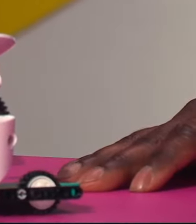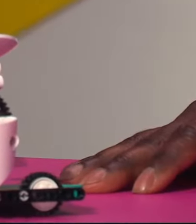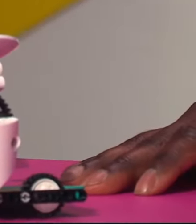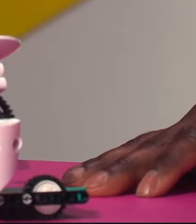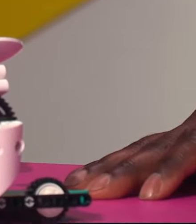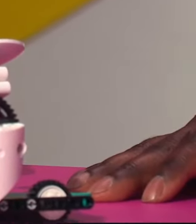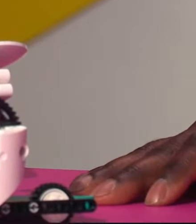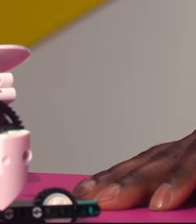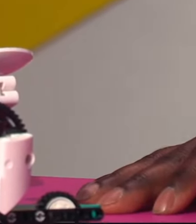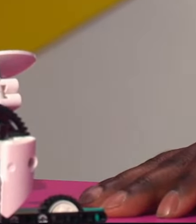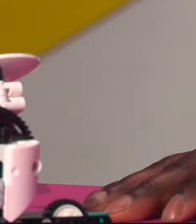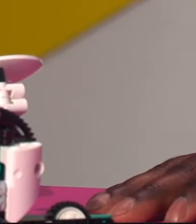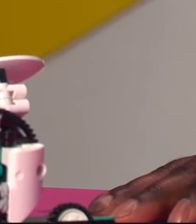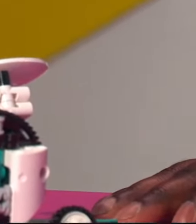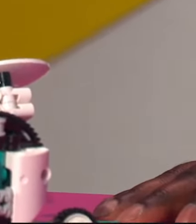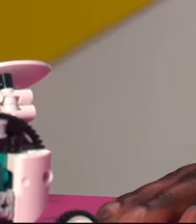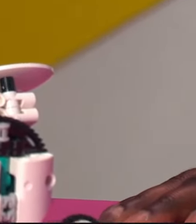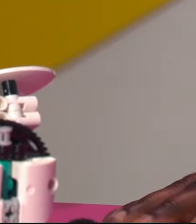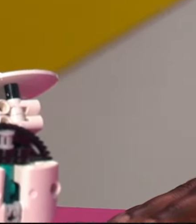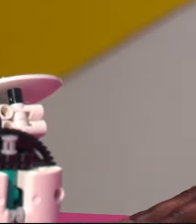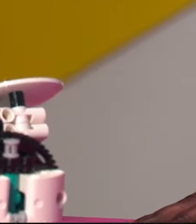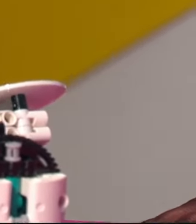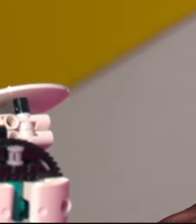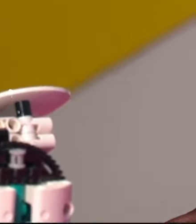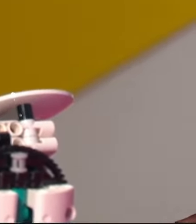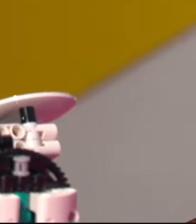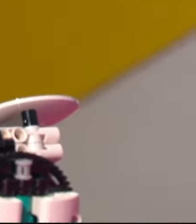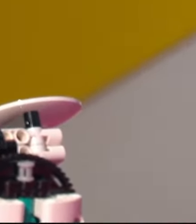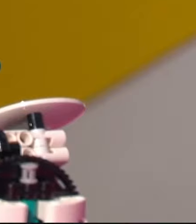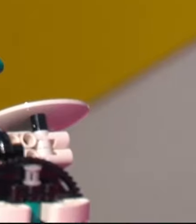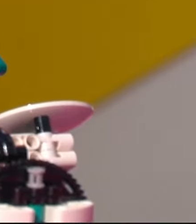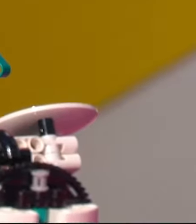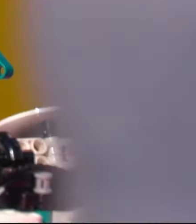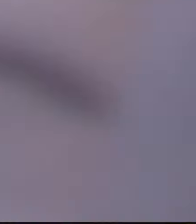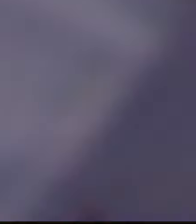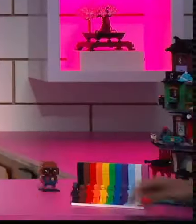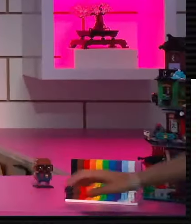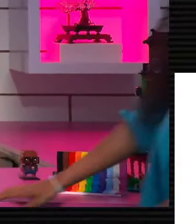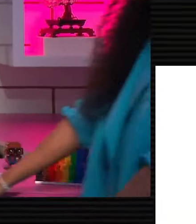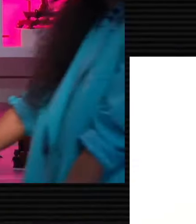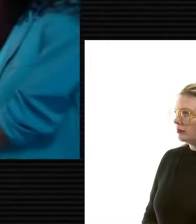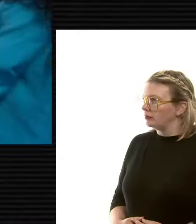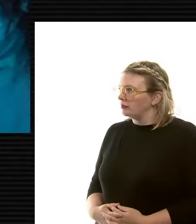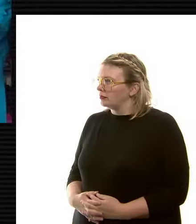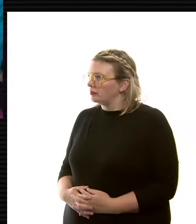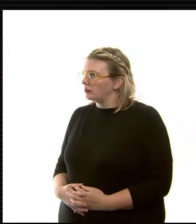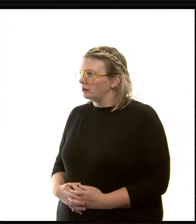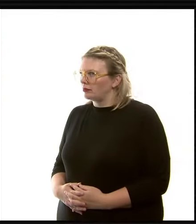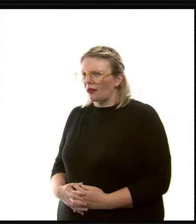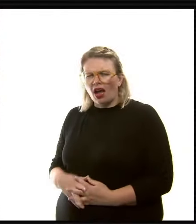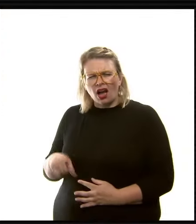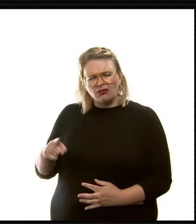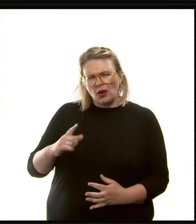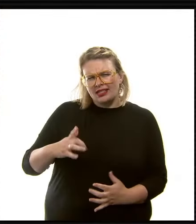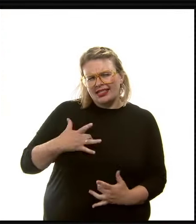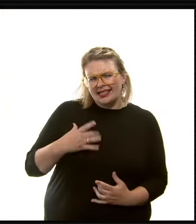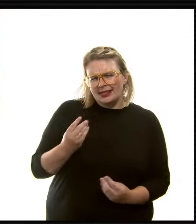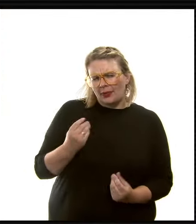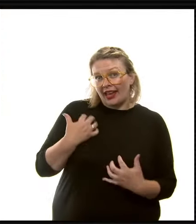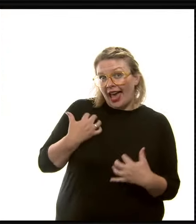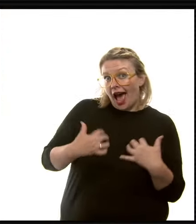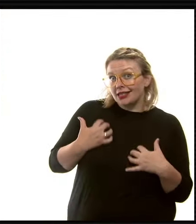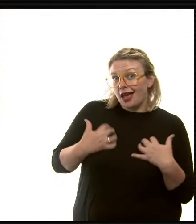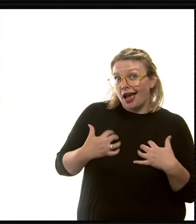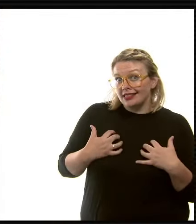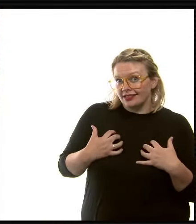What's that, Charlie? You're sensing something. Something exciting. Really? That's right, Melvin. You are correct. Now comes